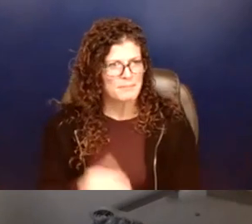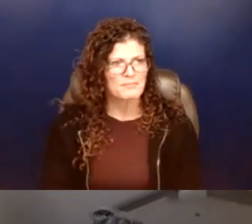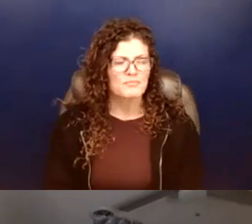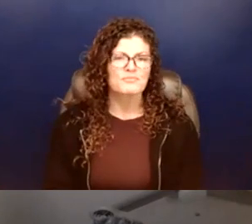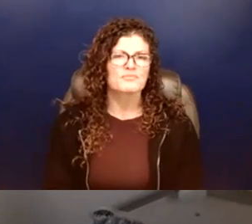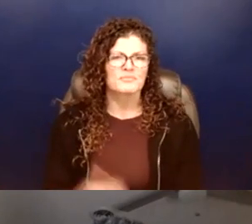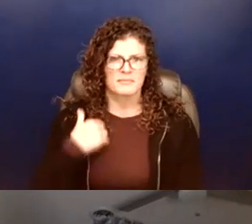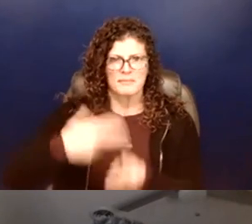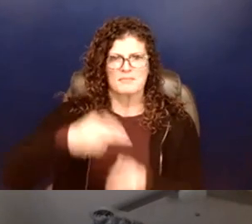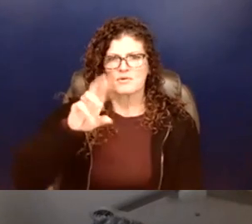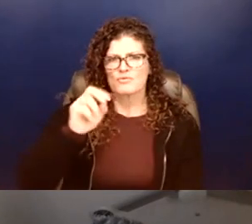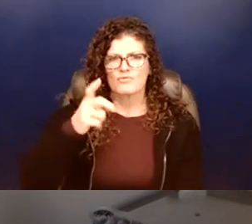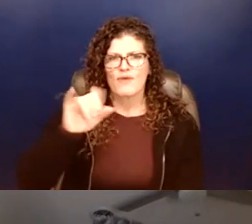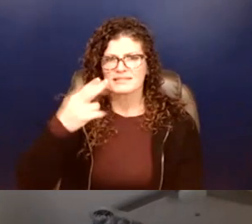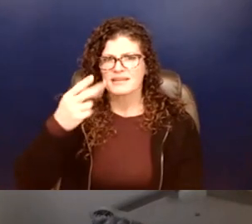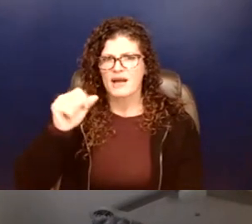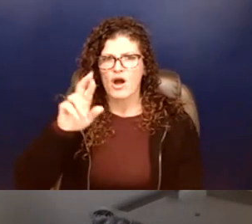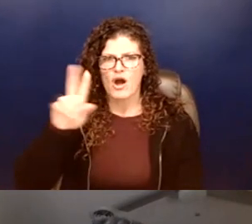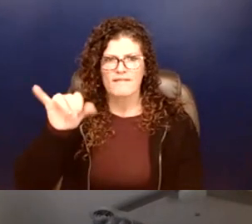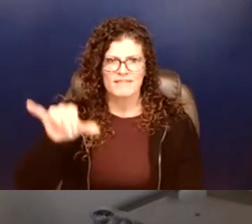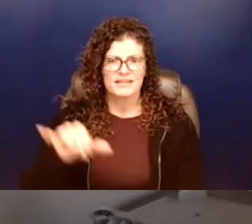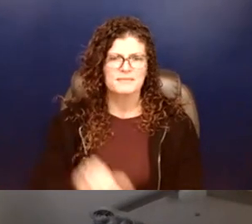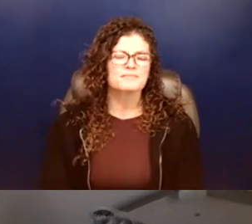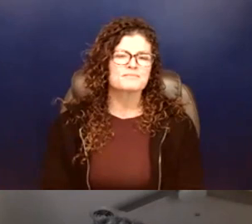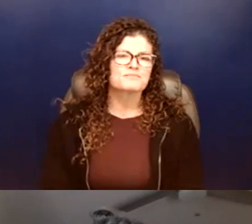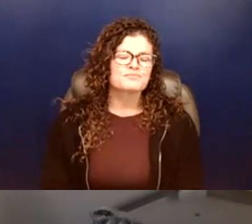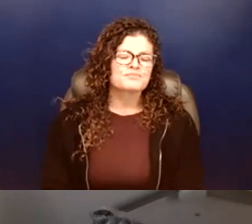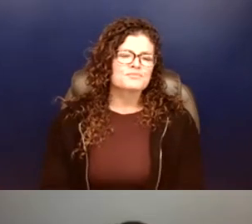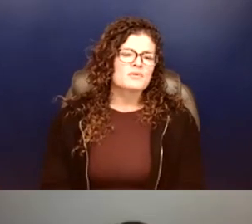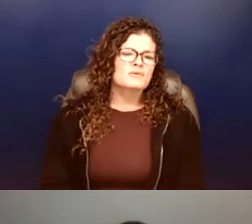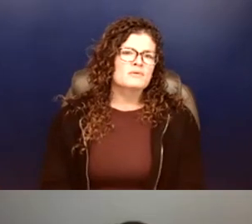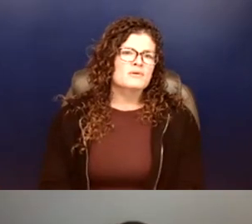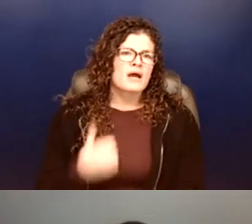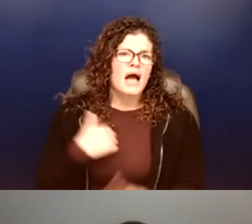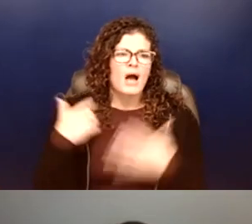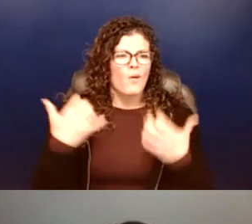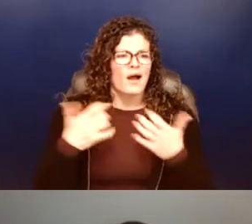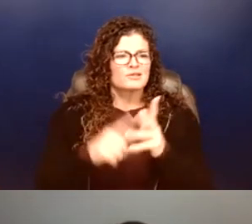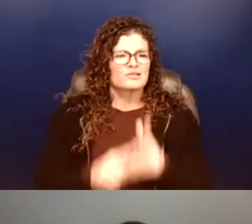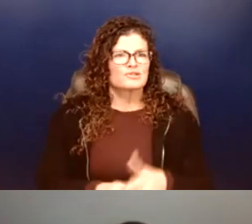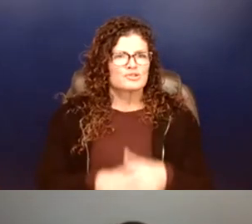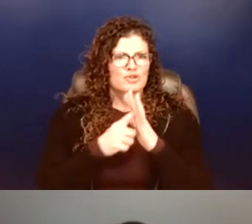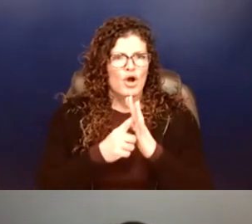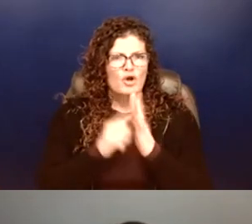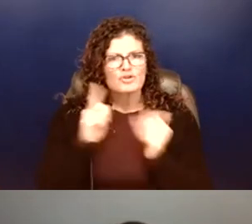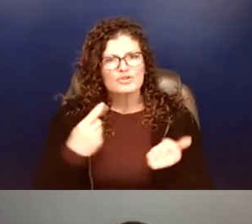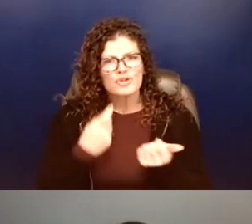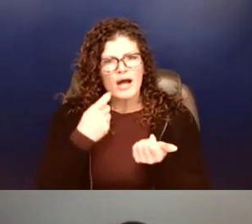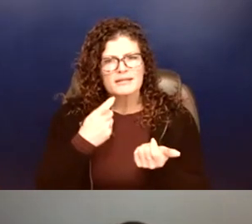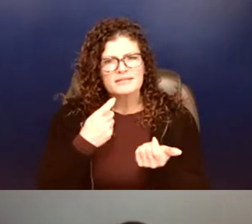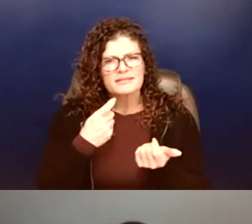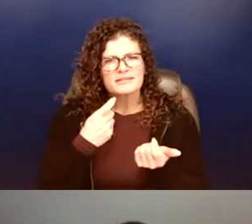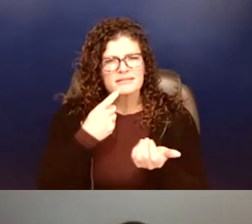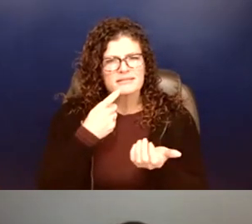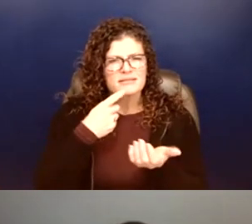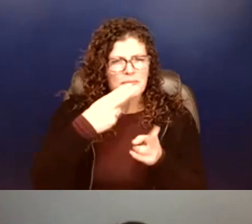my name is Roxy Harvey. And I just want to start with first just kind of acknowledging some things that I have